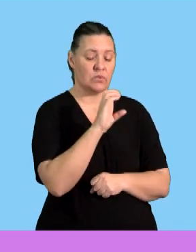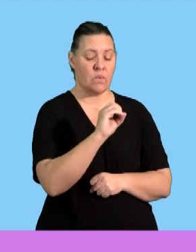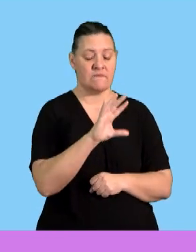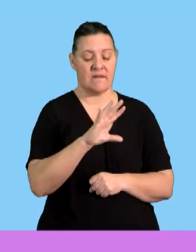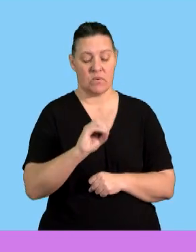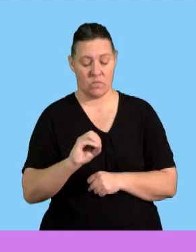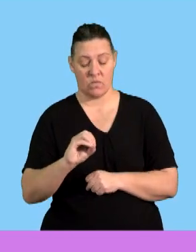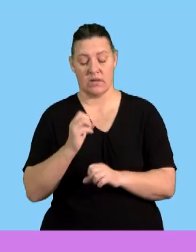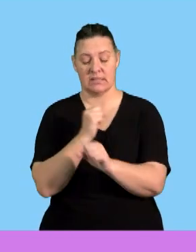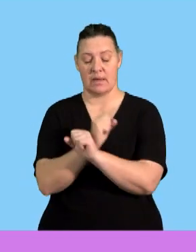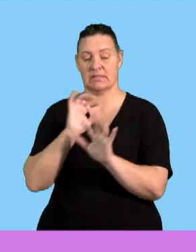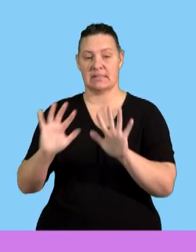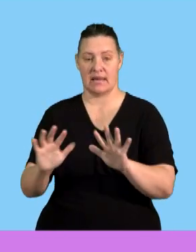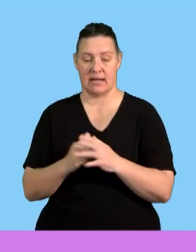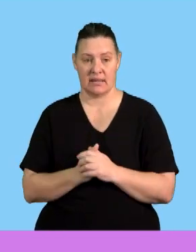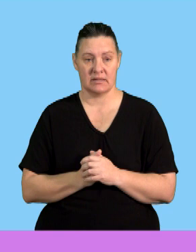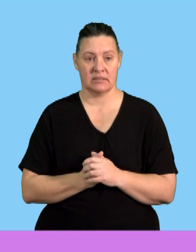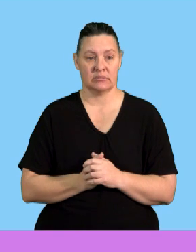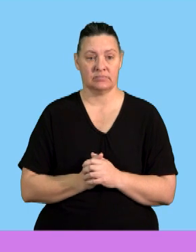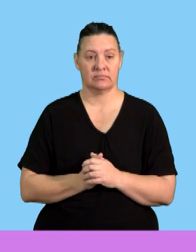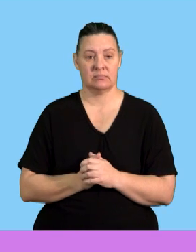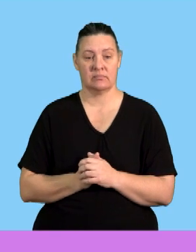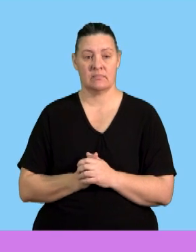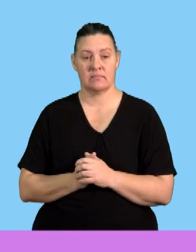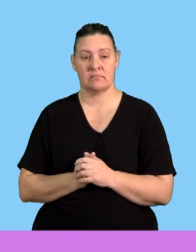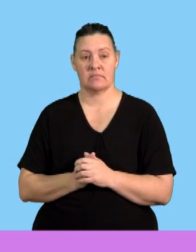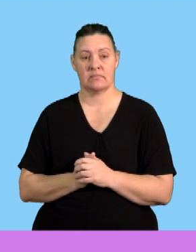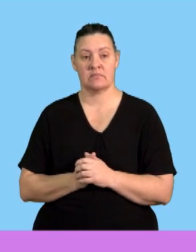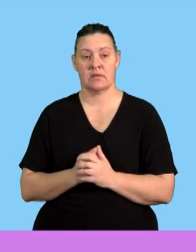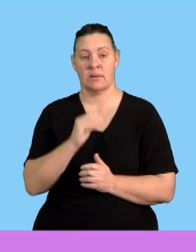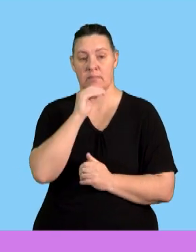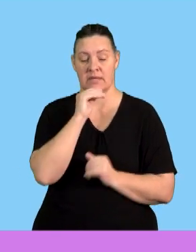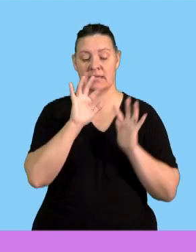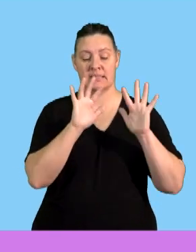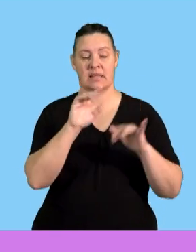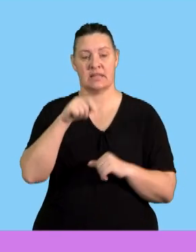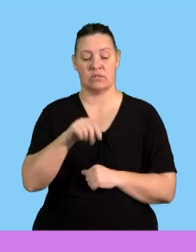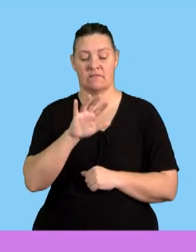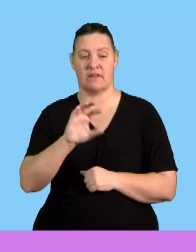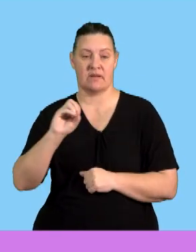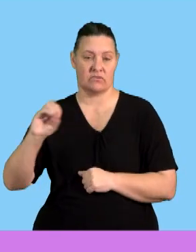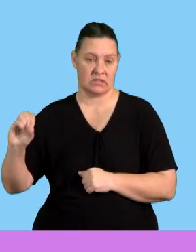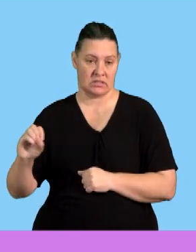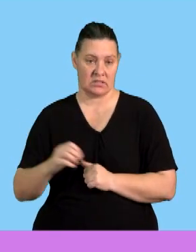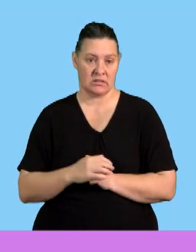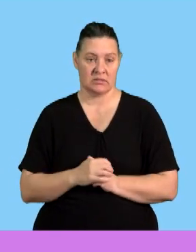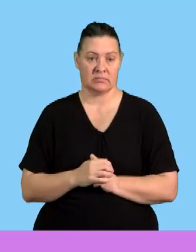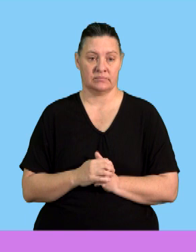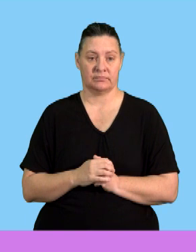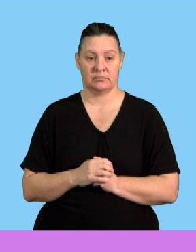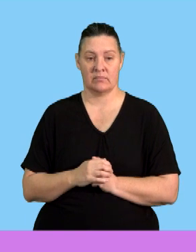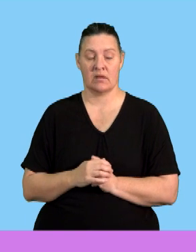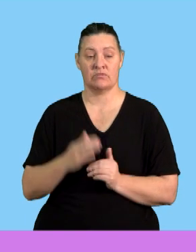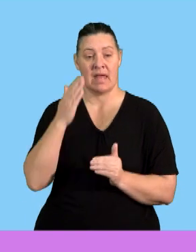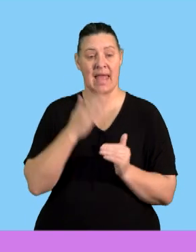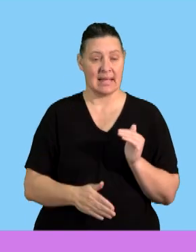1,050 times 10, which is then 10,500. So at the